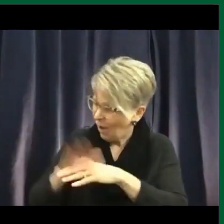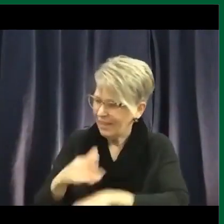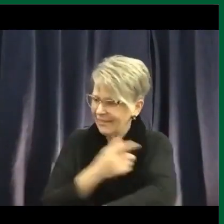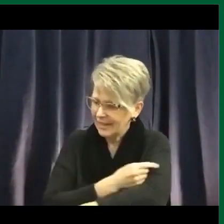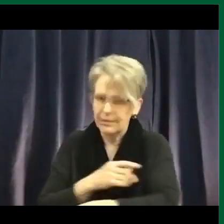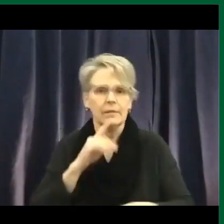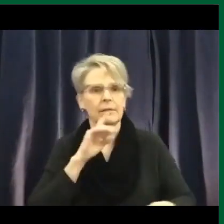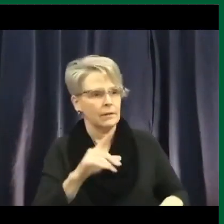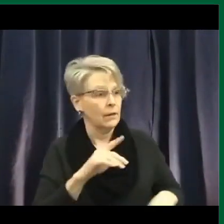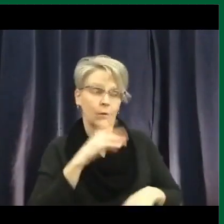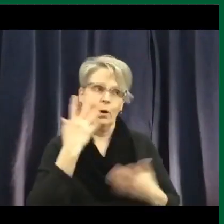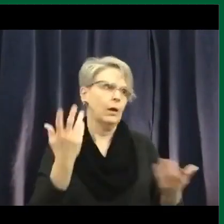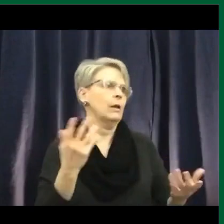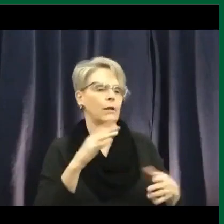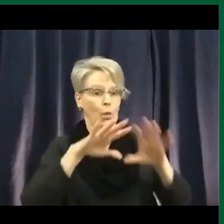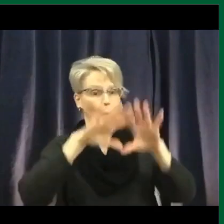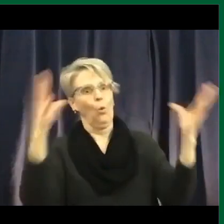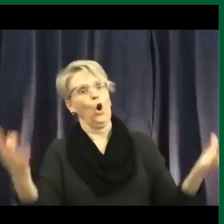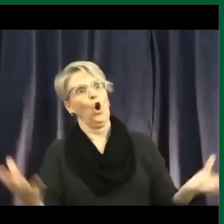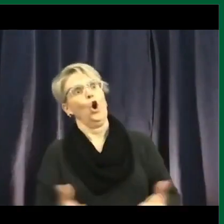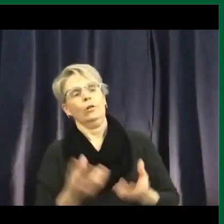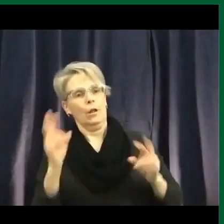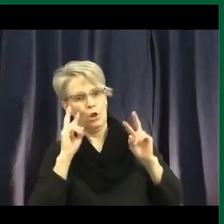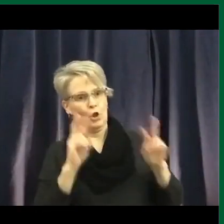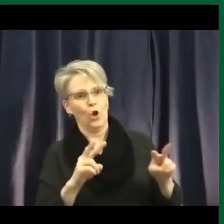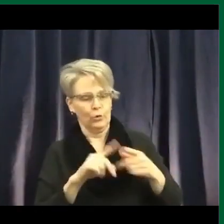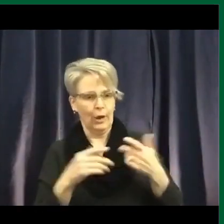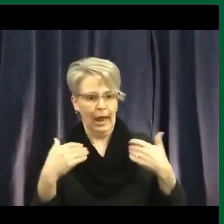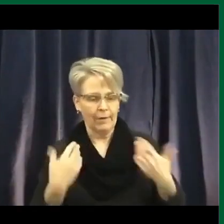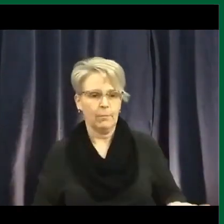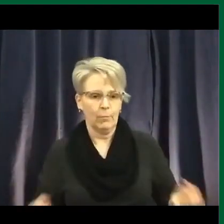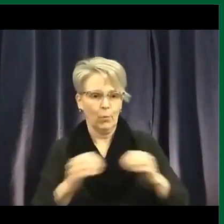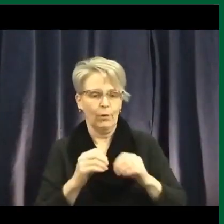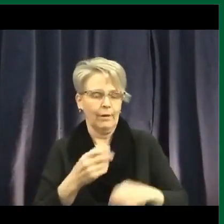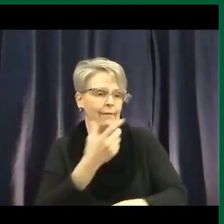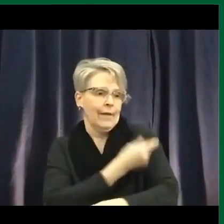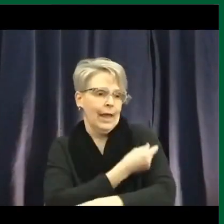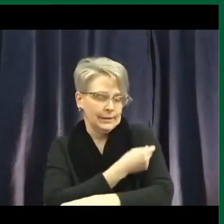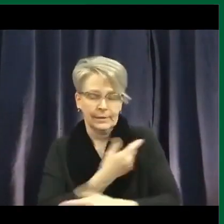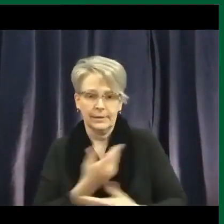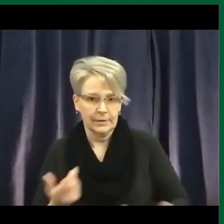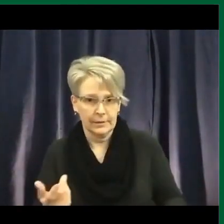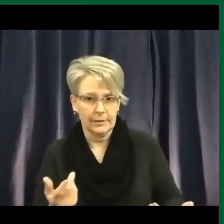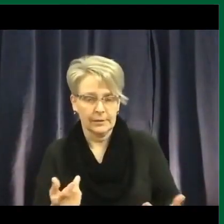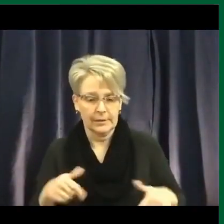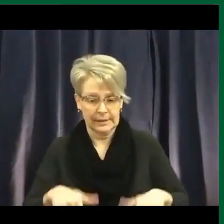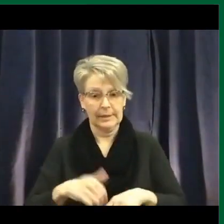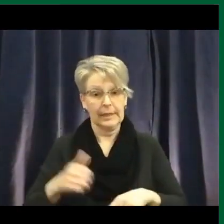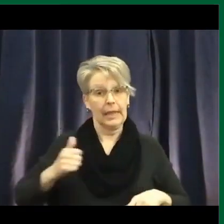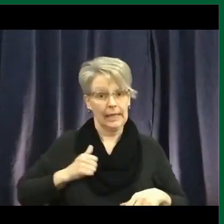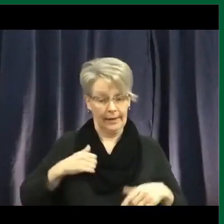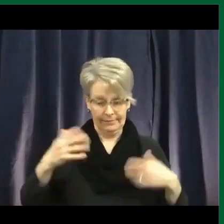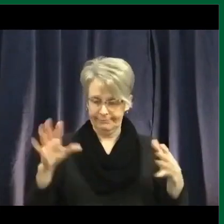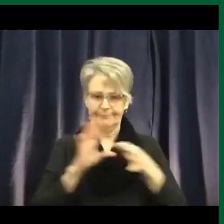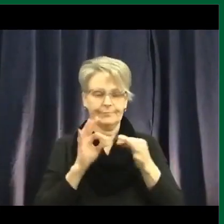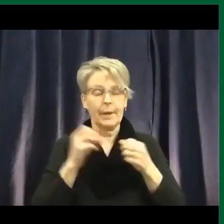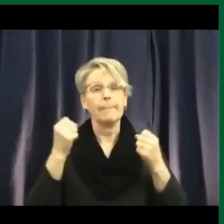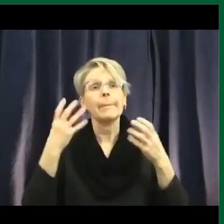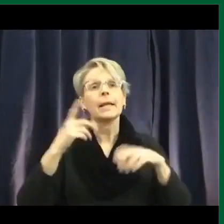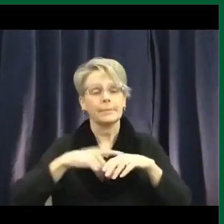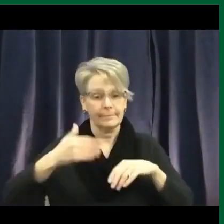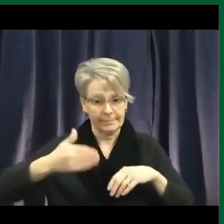fairness, the world is to some degree looking forward to additional access of vaccines. Us in Canada, and I've spoken to this many times, that we